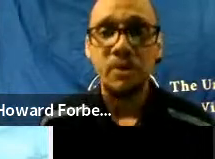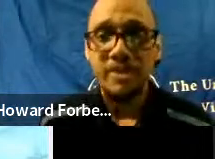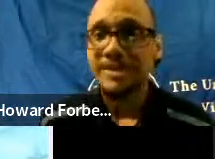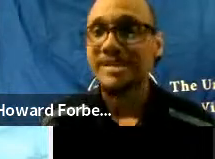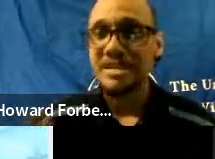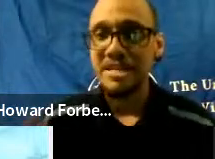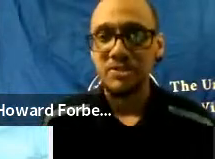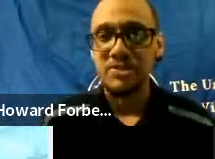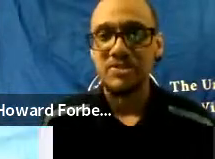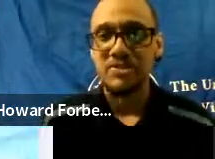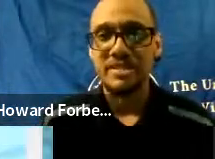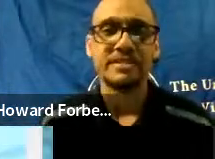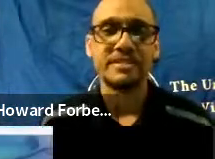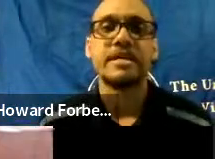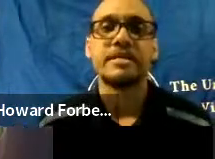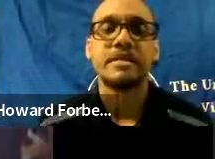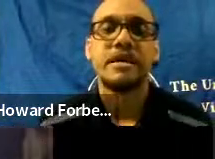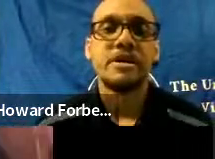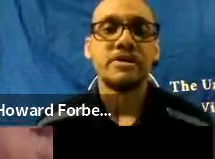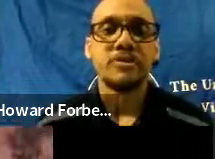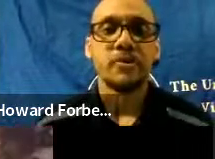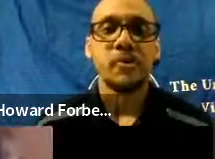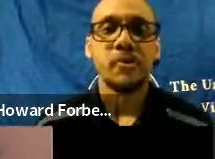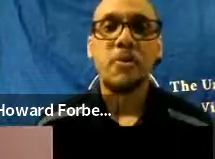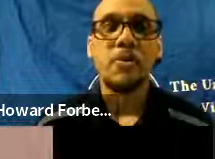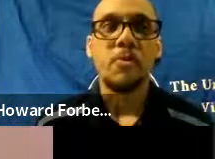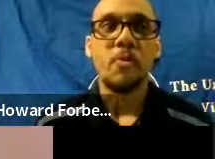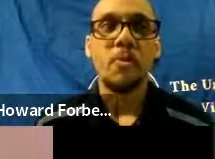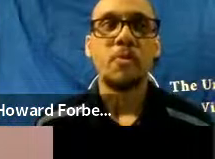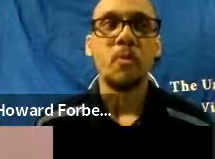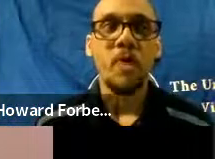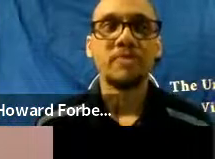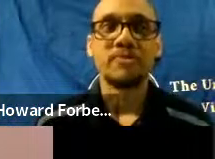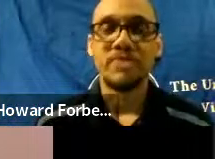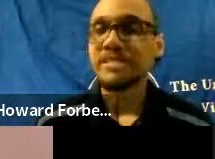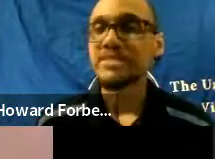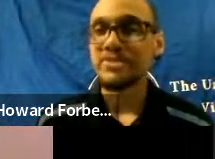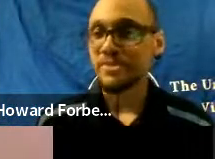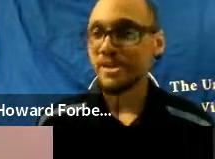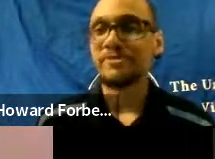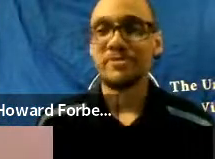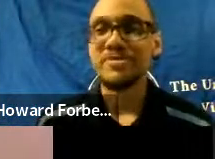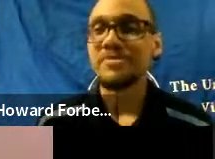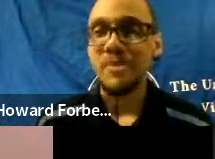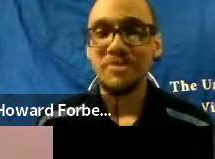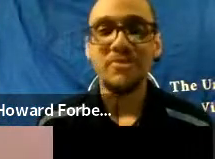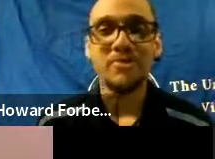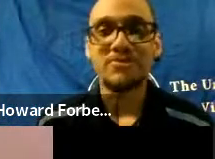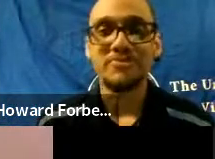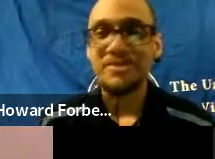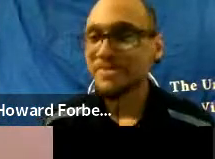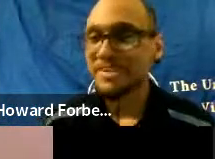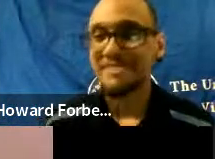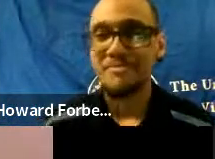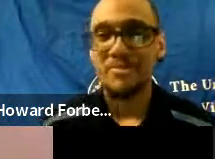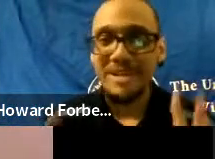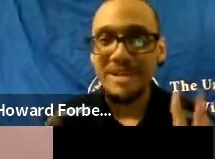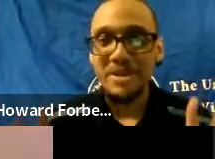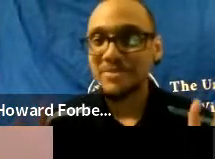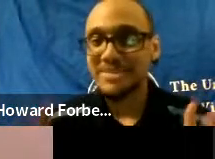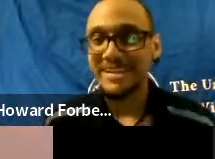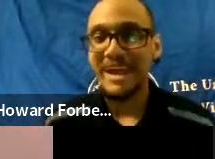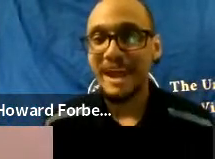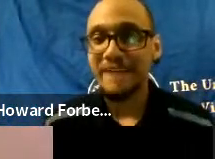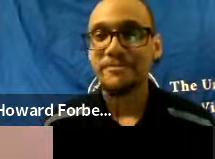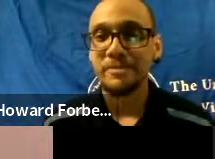got me motivated and interested in science. So what really stood out for me, what those vivid and